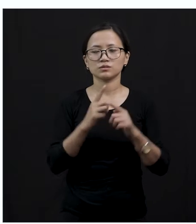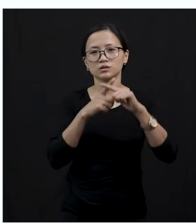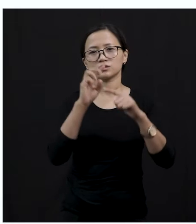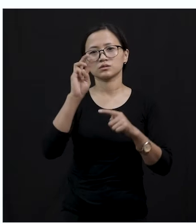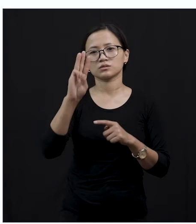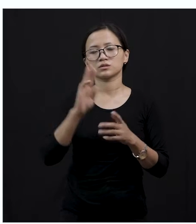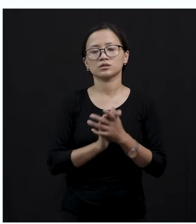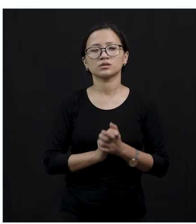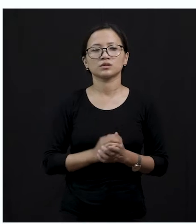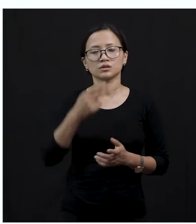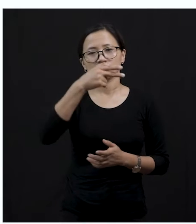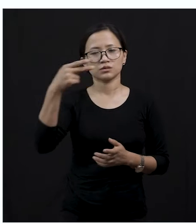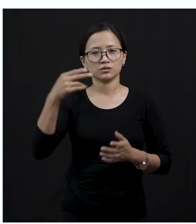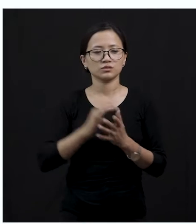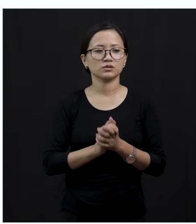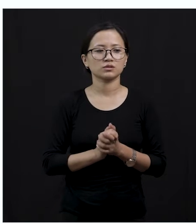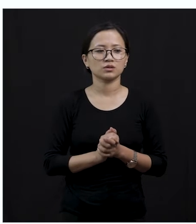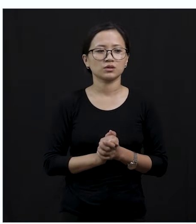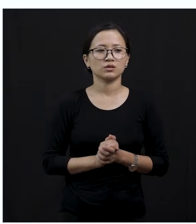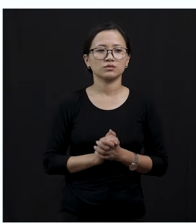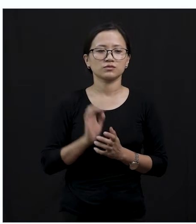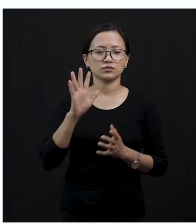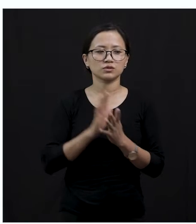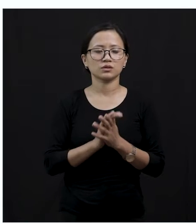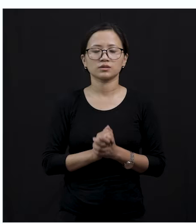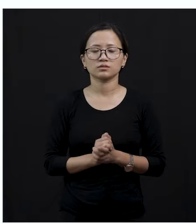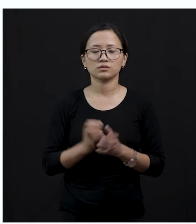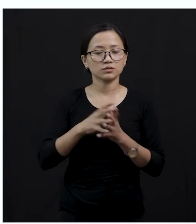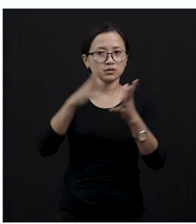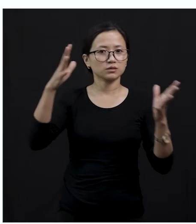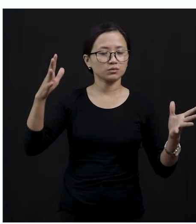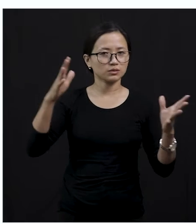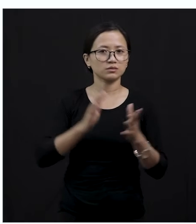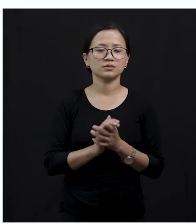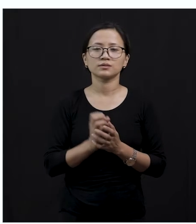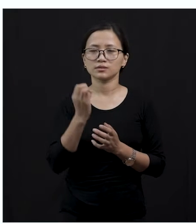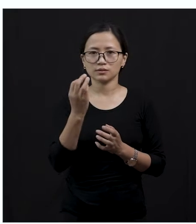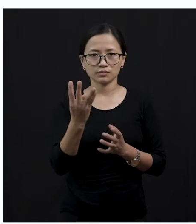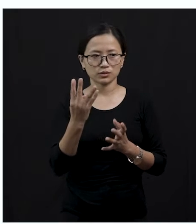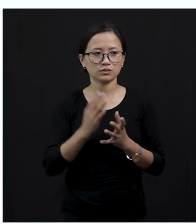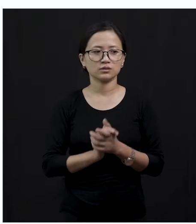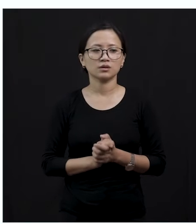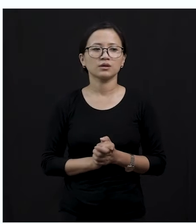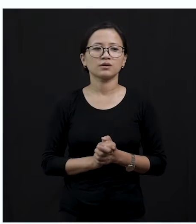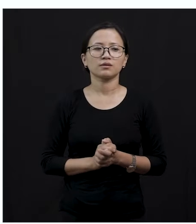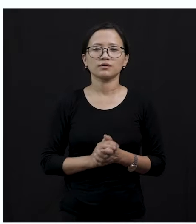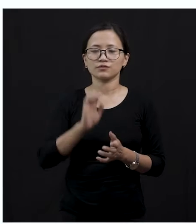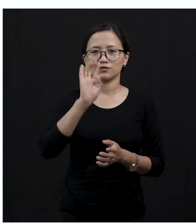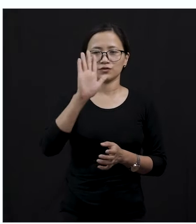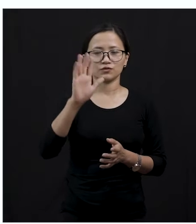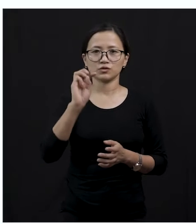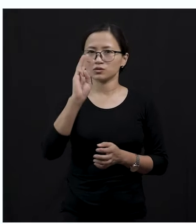3 is your expanded form, and the normal number 53 is your short